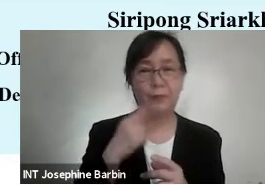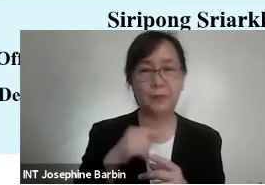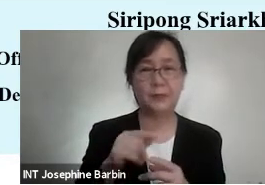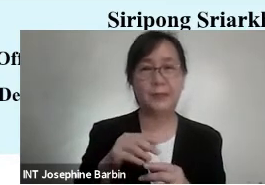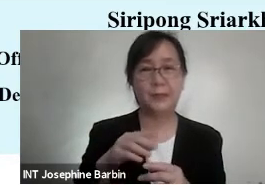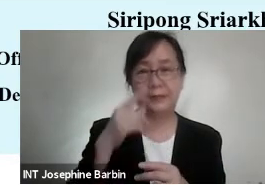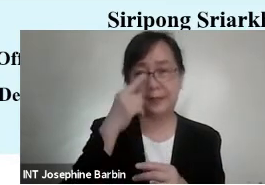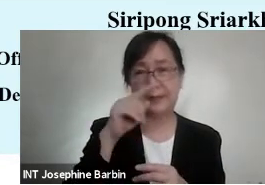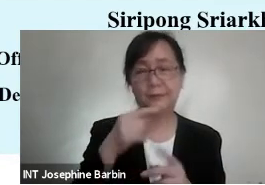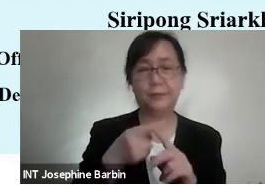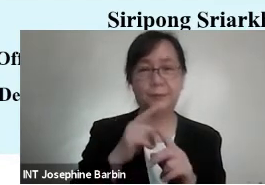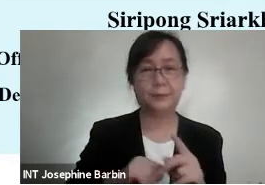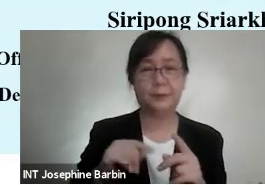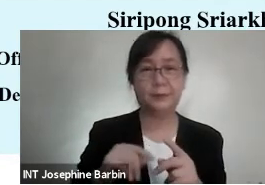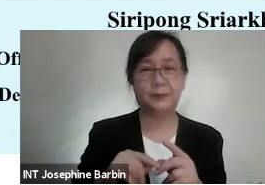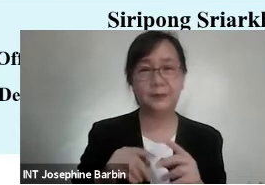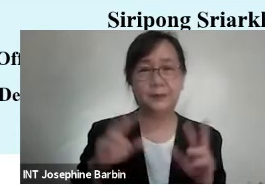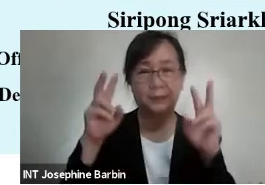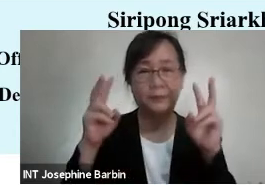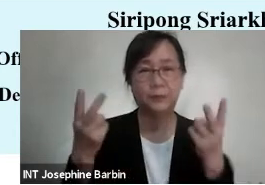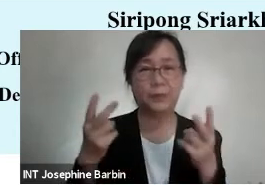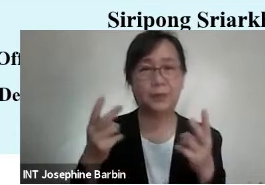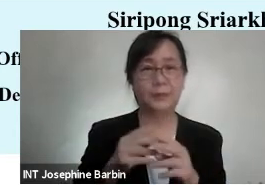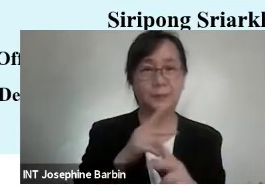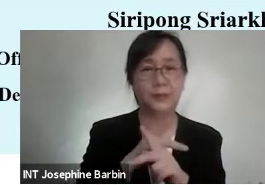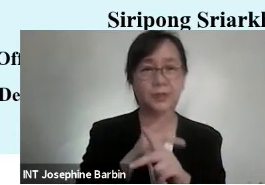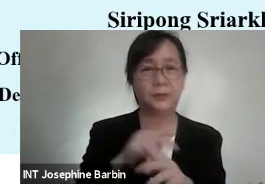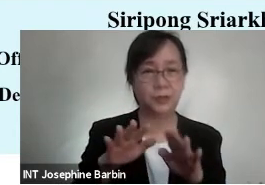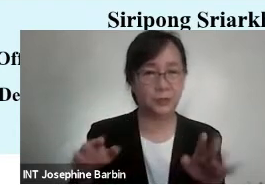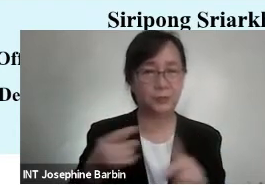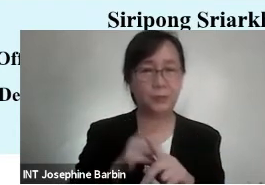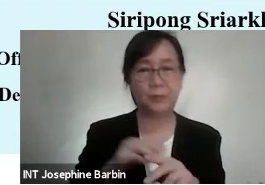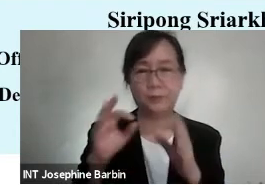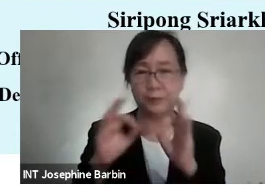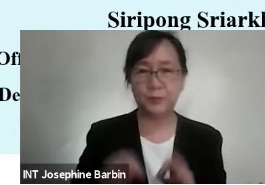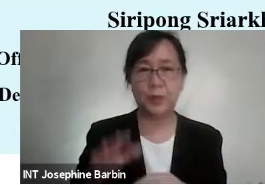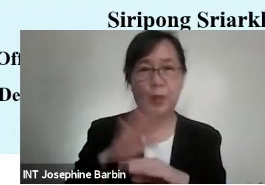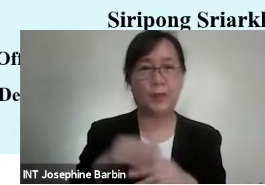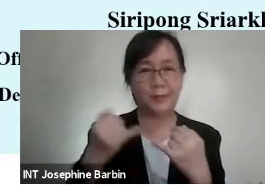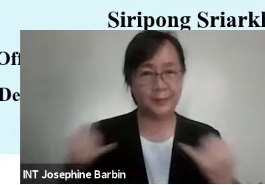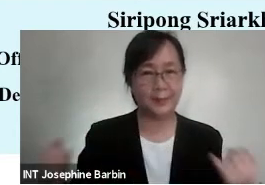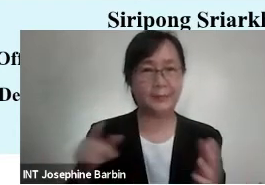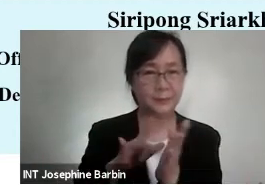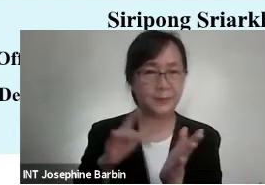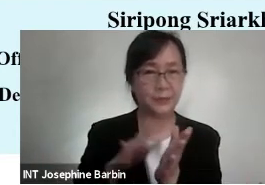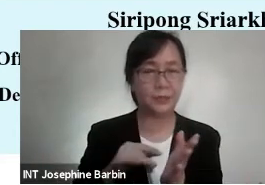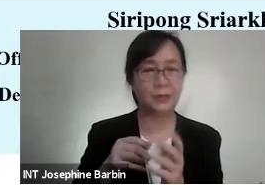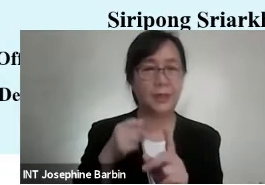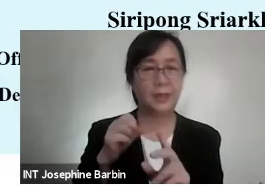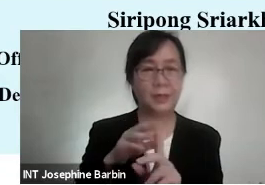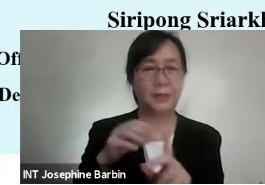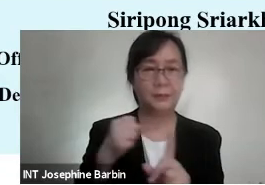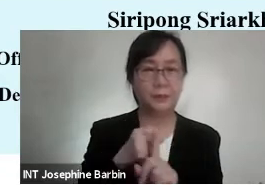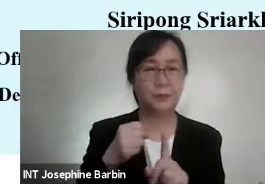the regional plan of action for the protection of children from all forms of online exploitation and abuse, or